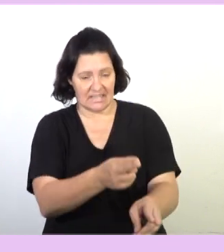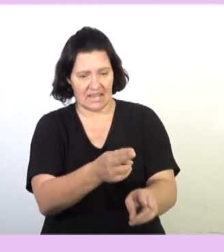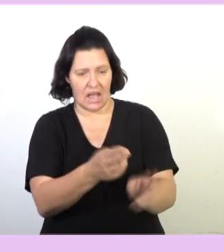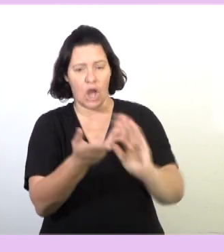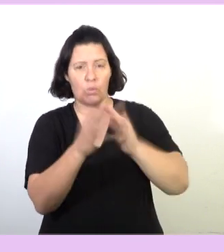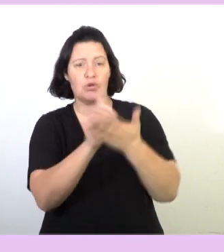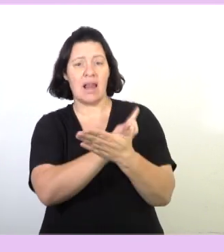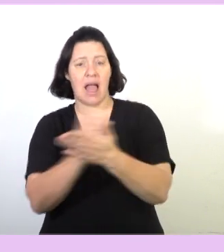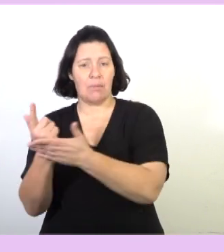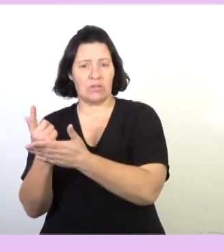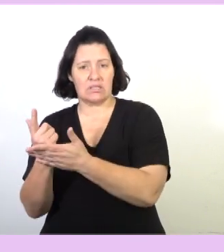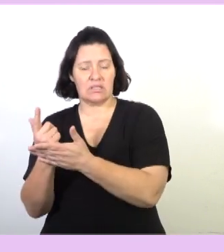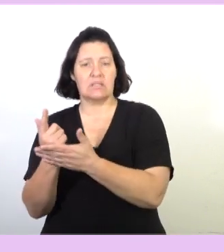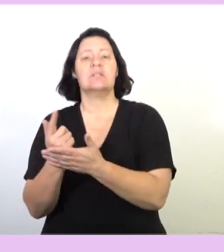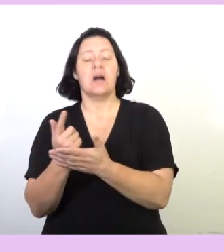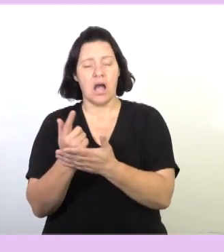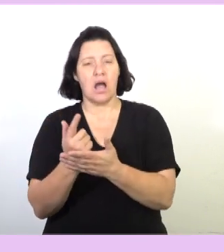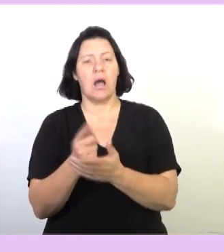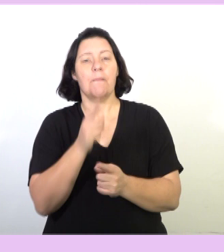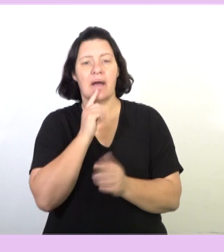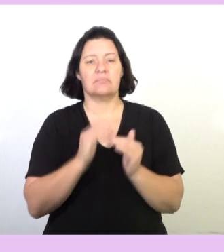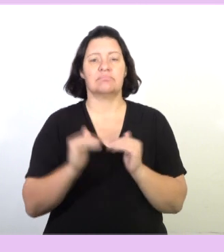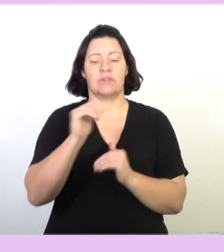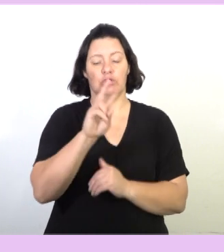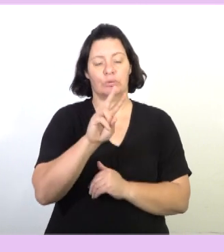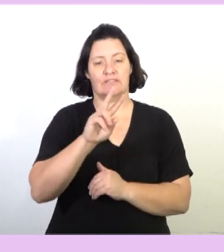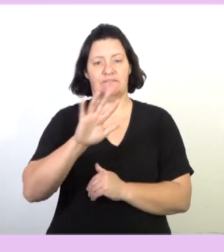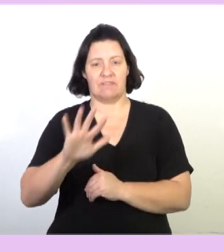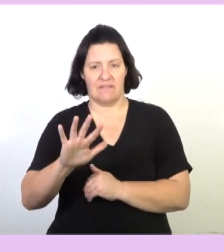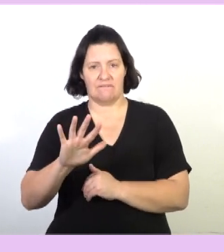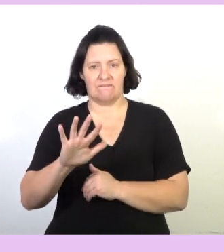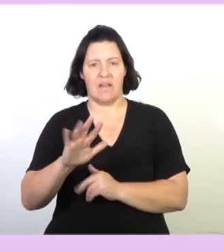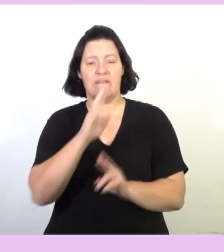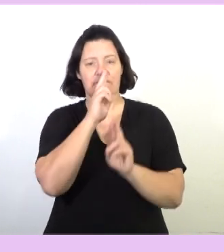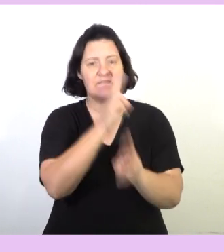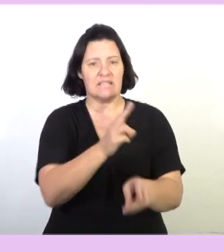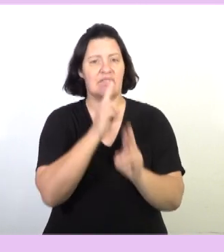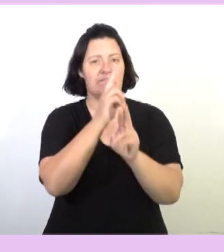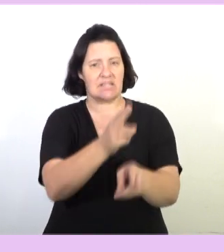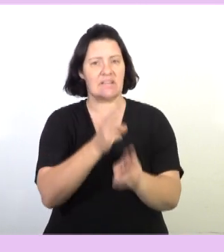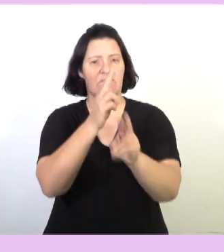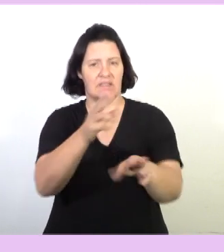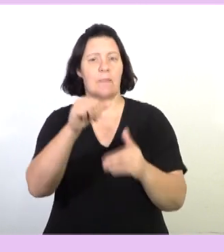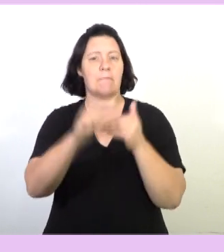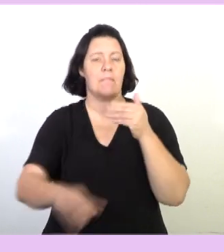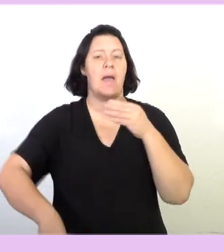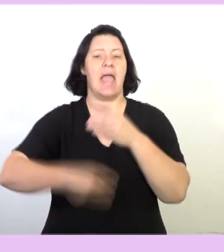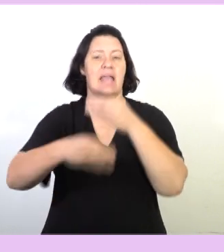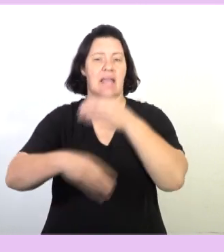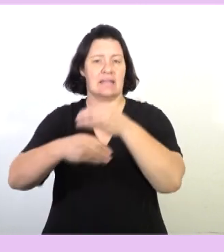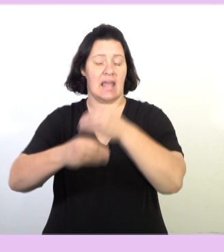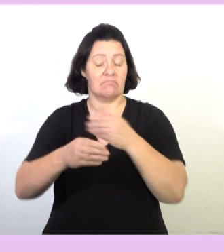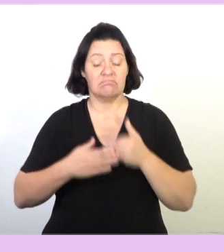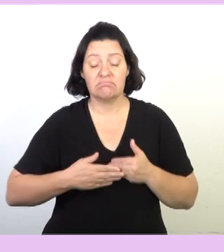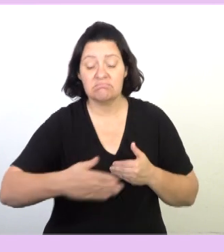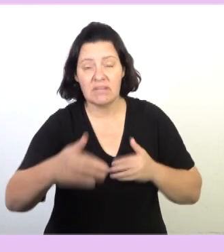new community library increases by 25 new visitors each month for 6